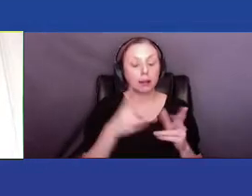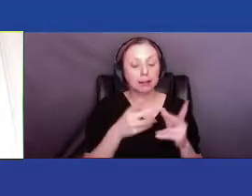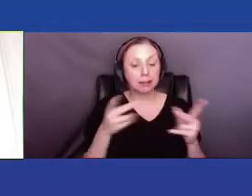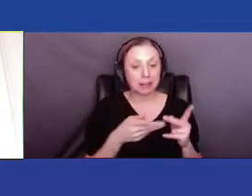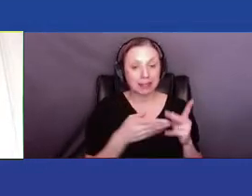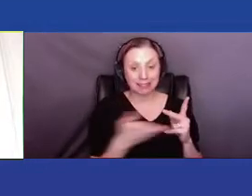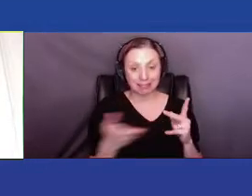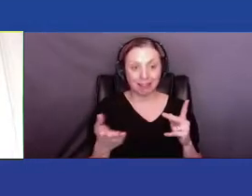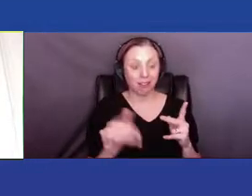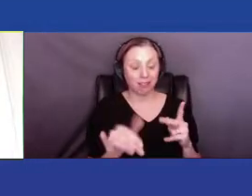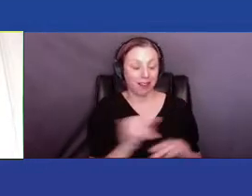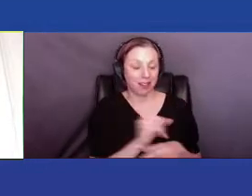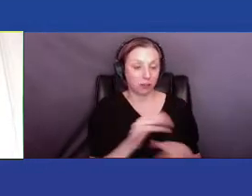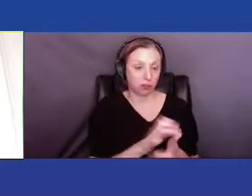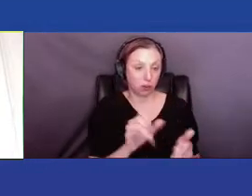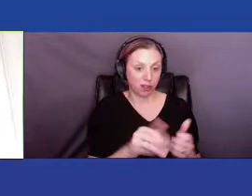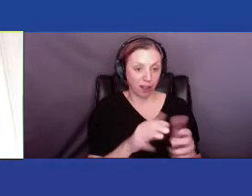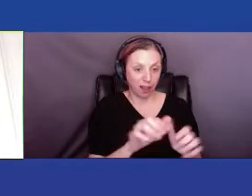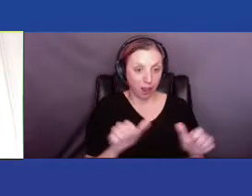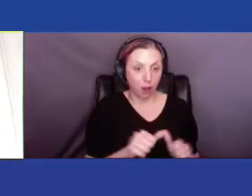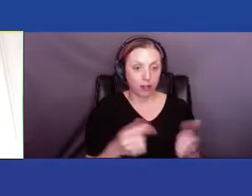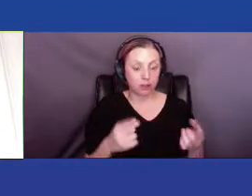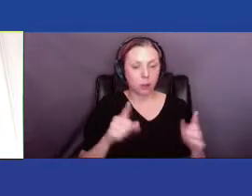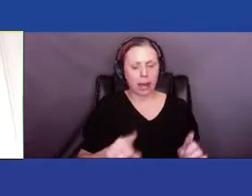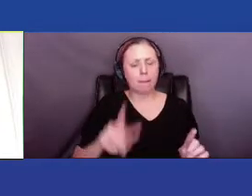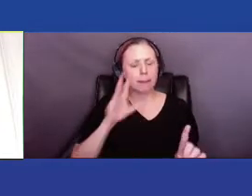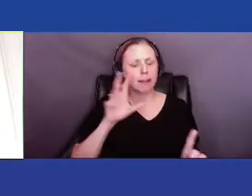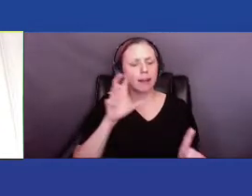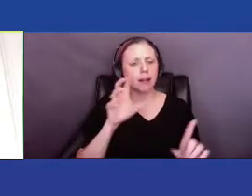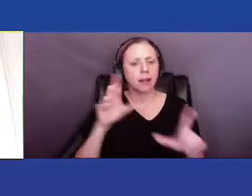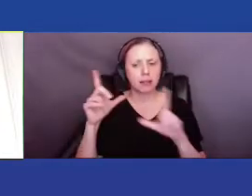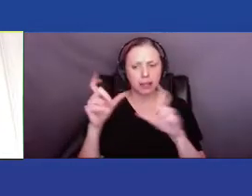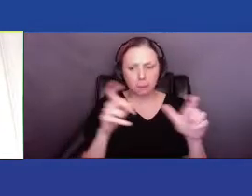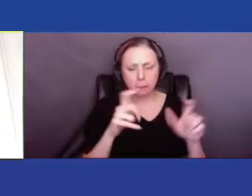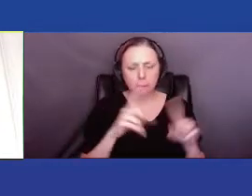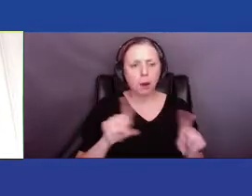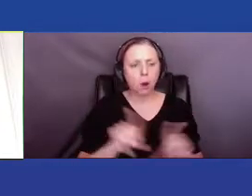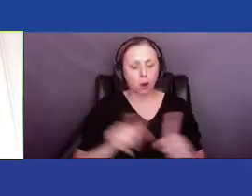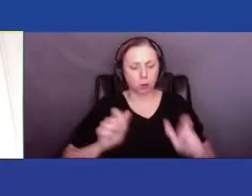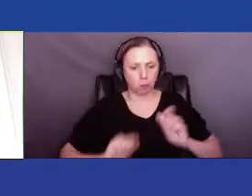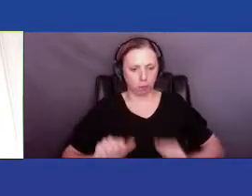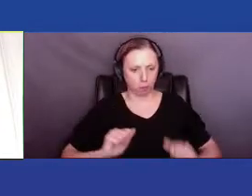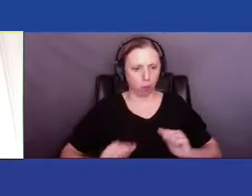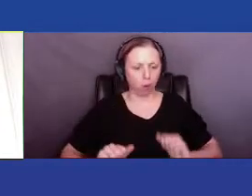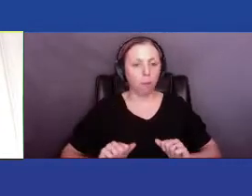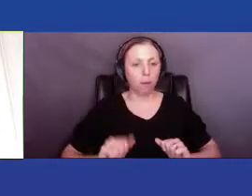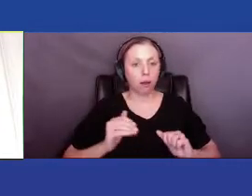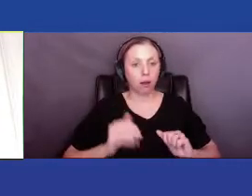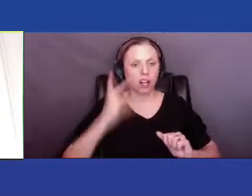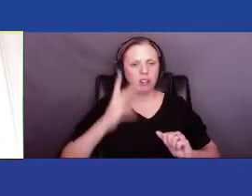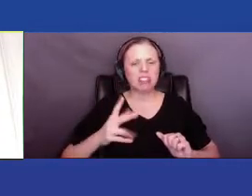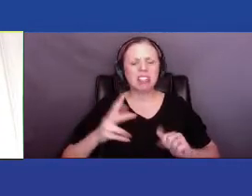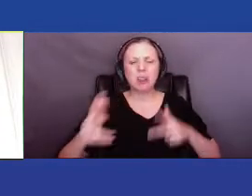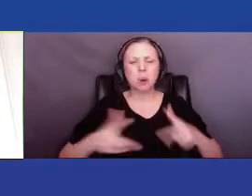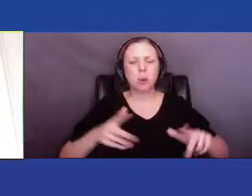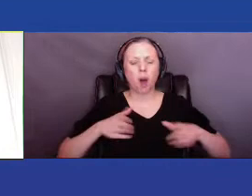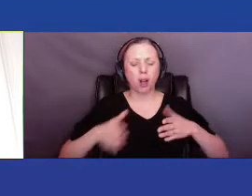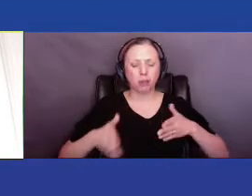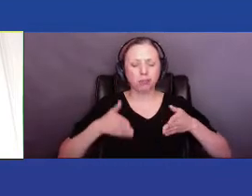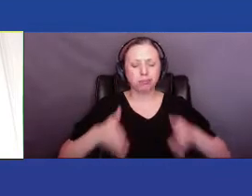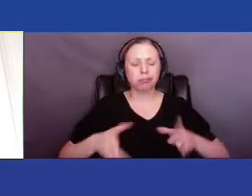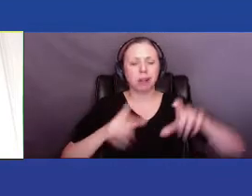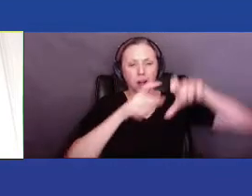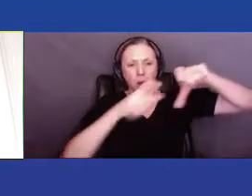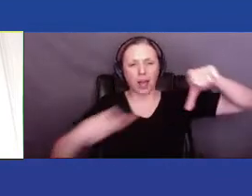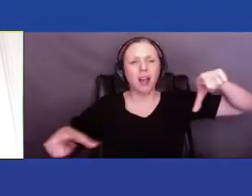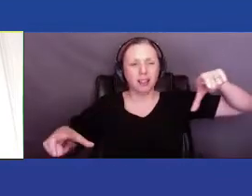perform ritual and also to capture image. And above them is a elevated walkway in which myself